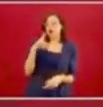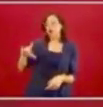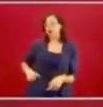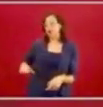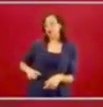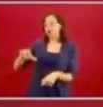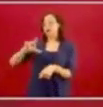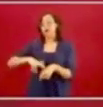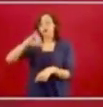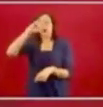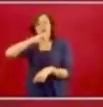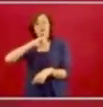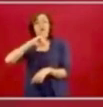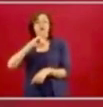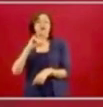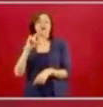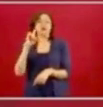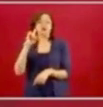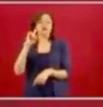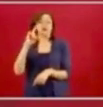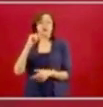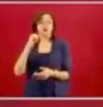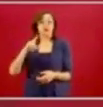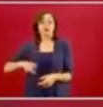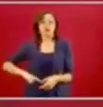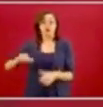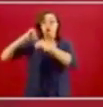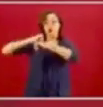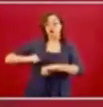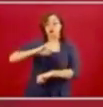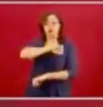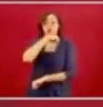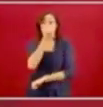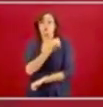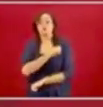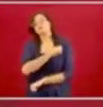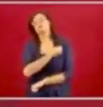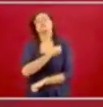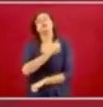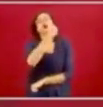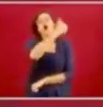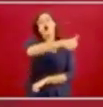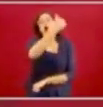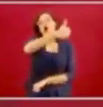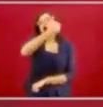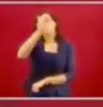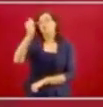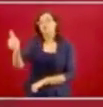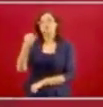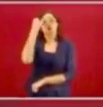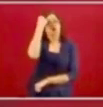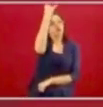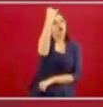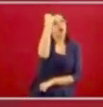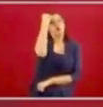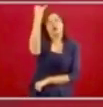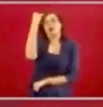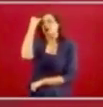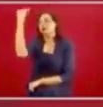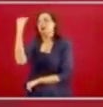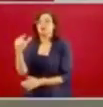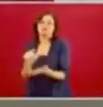that exists in our country, because the governor of each state is the health